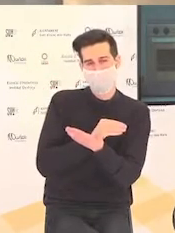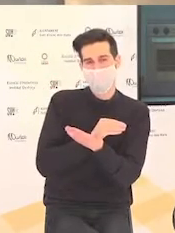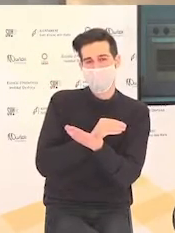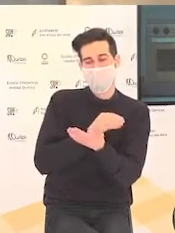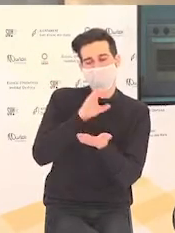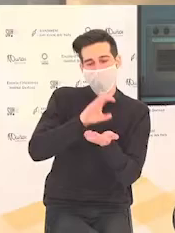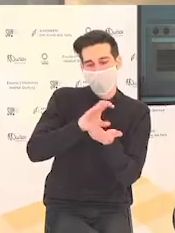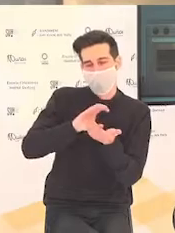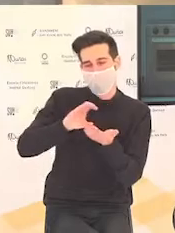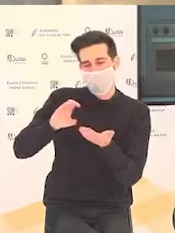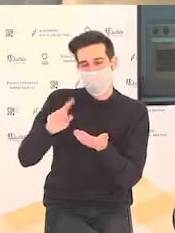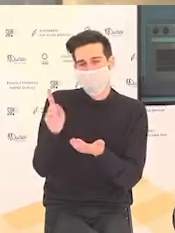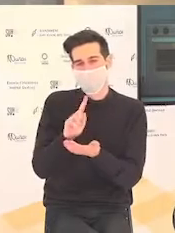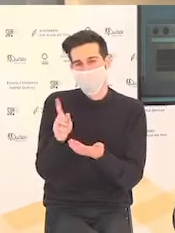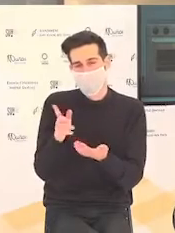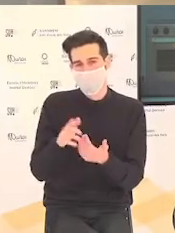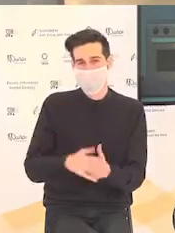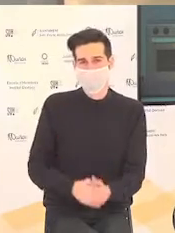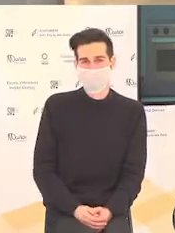There we go.